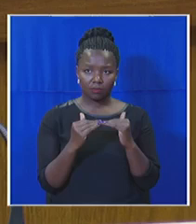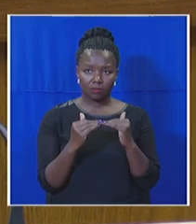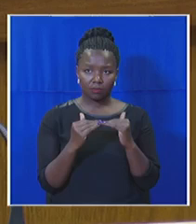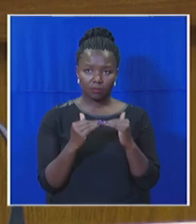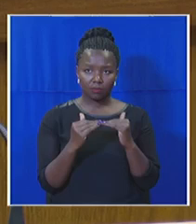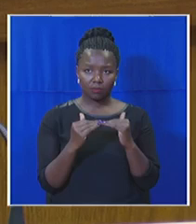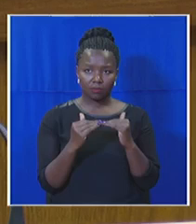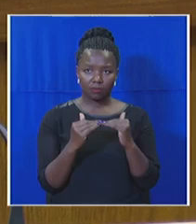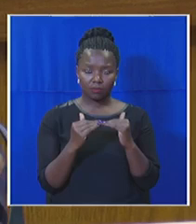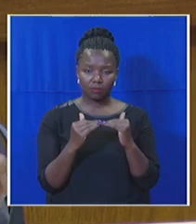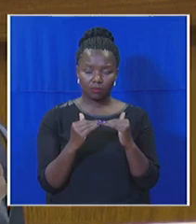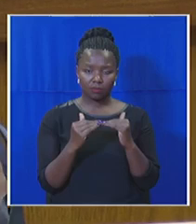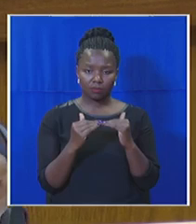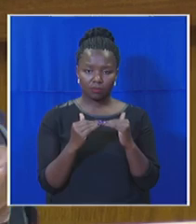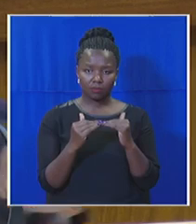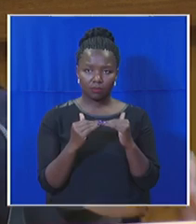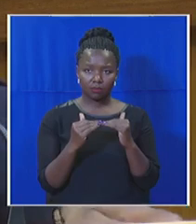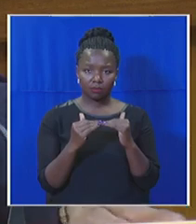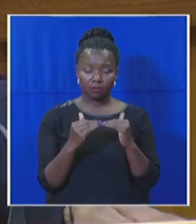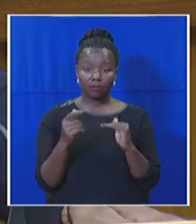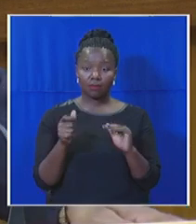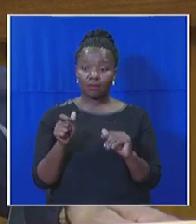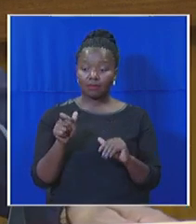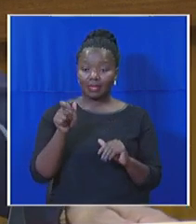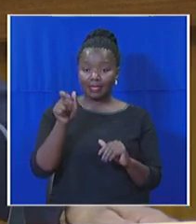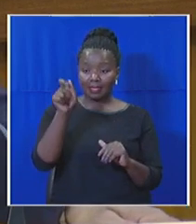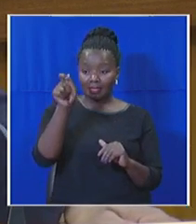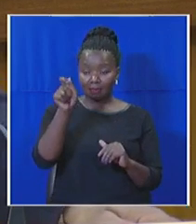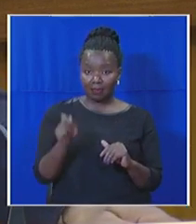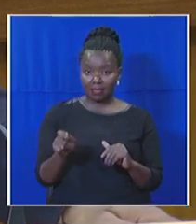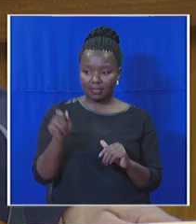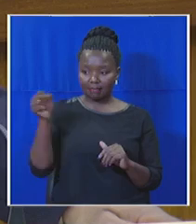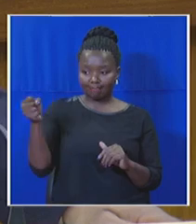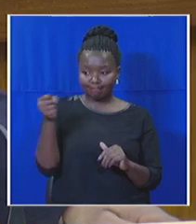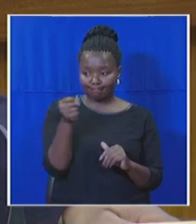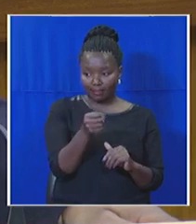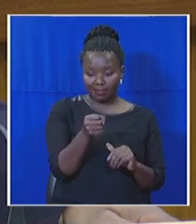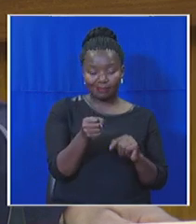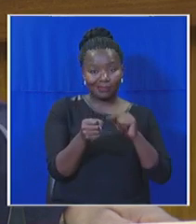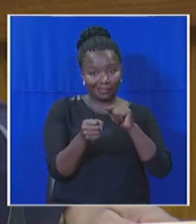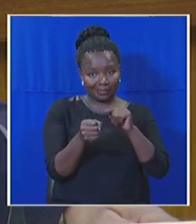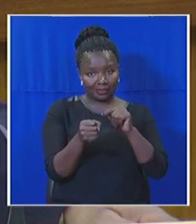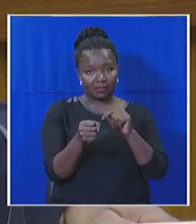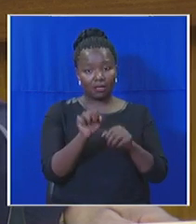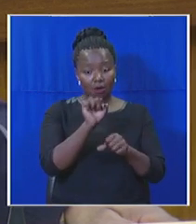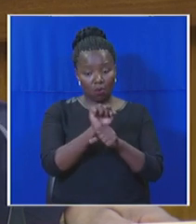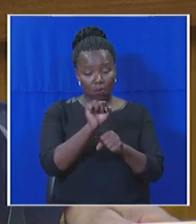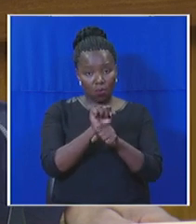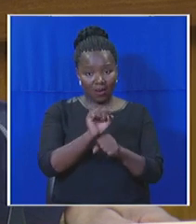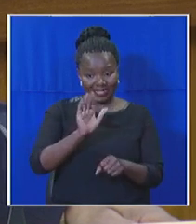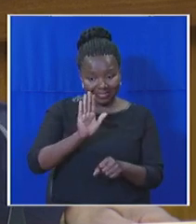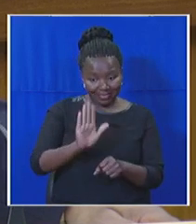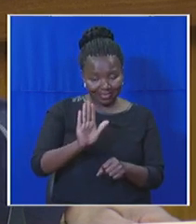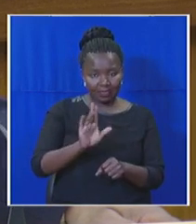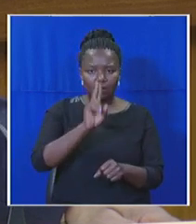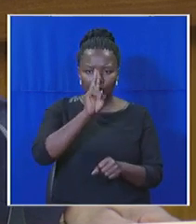The officer must be able to perform his or her functions without